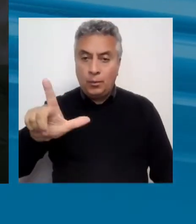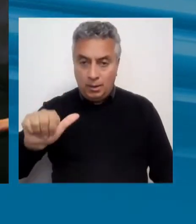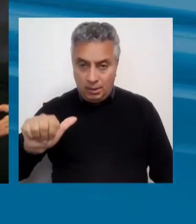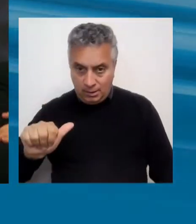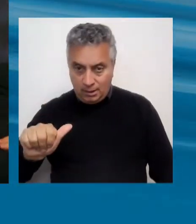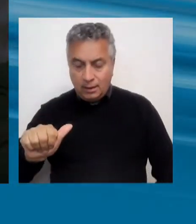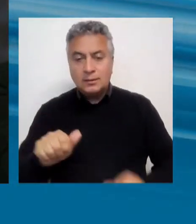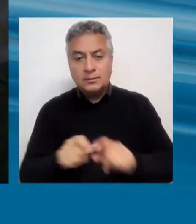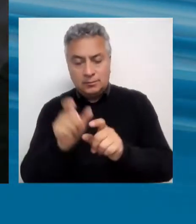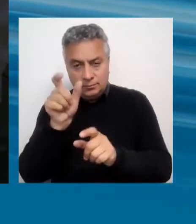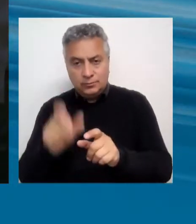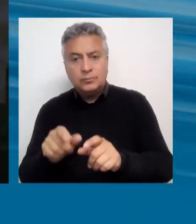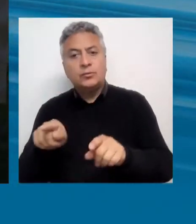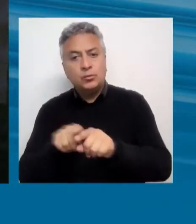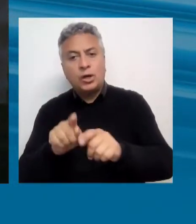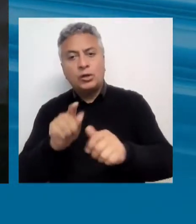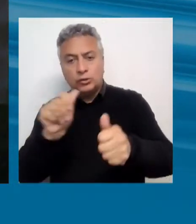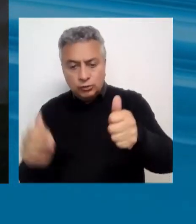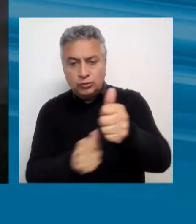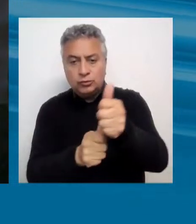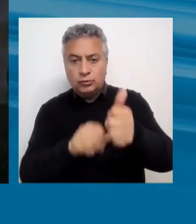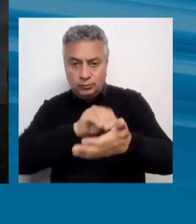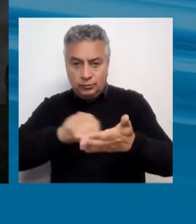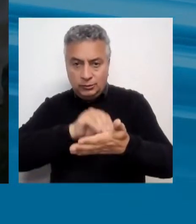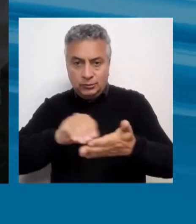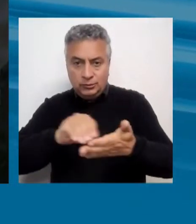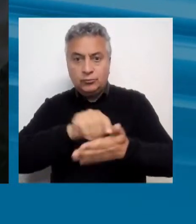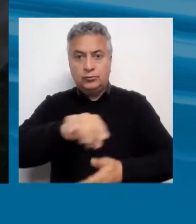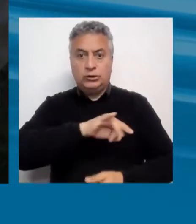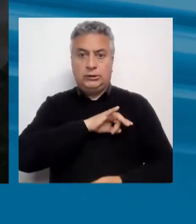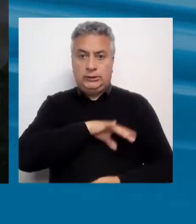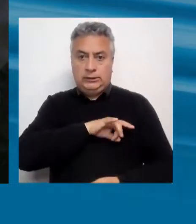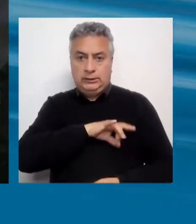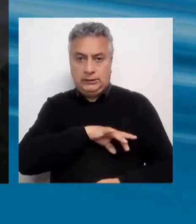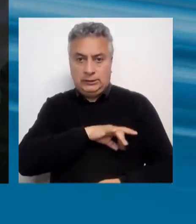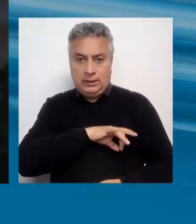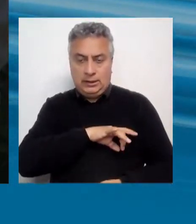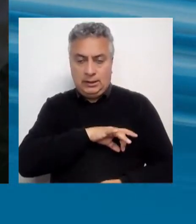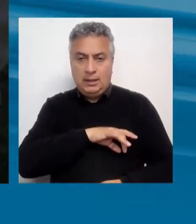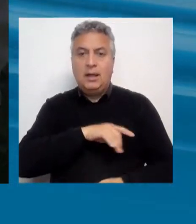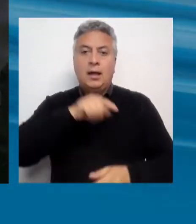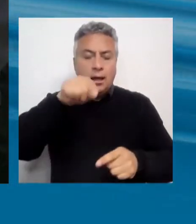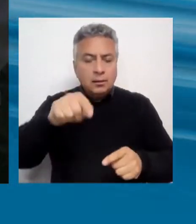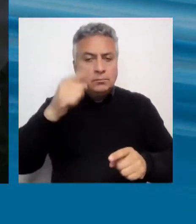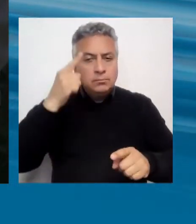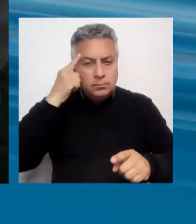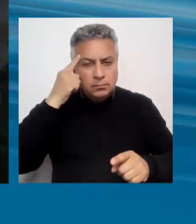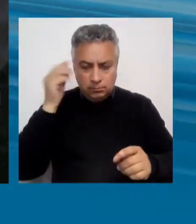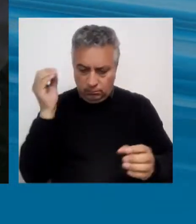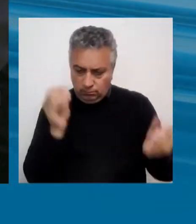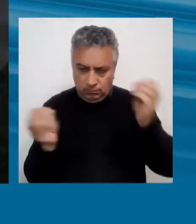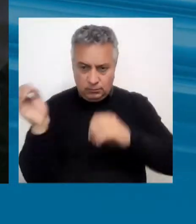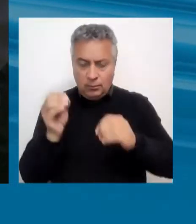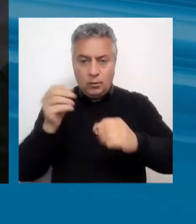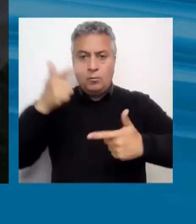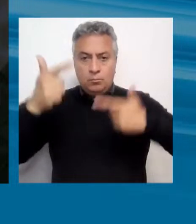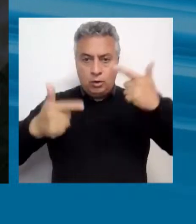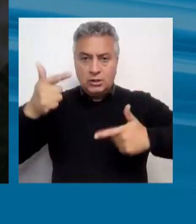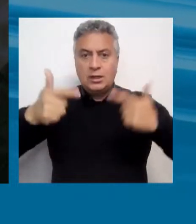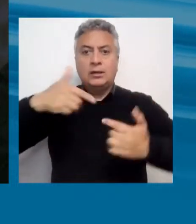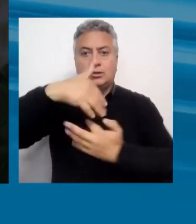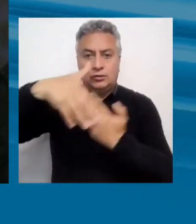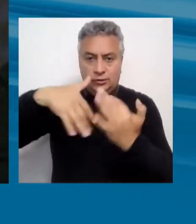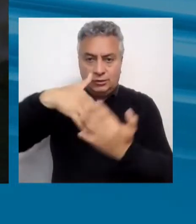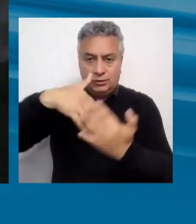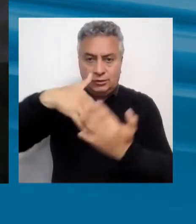She is a Deputy Secretary of the Social Development in Chile. She is in charge of designing